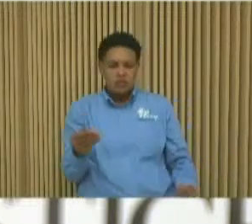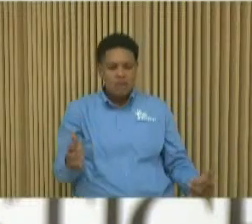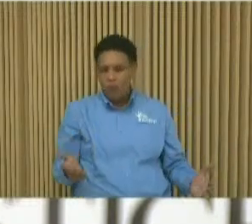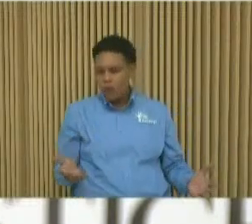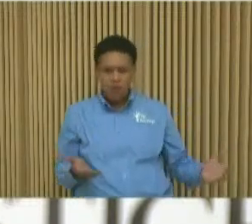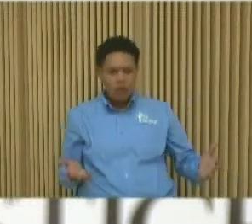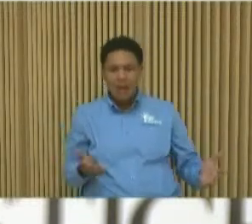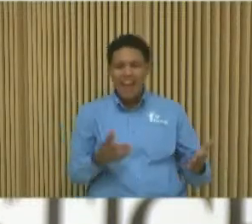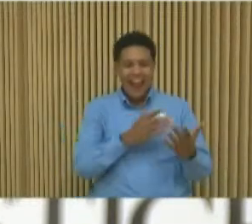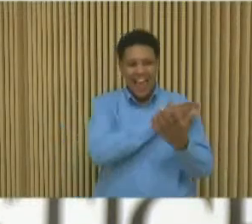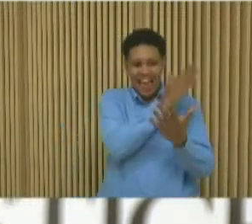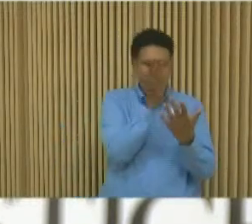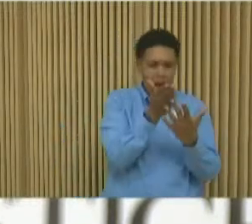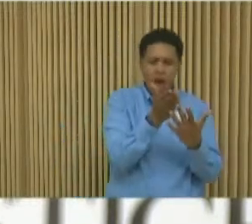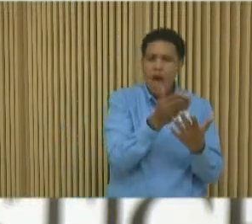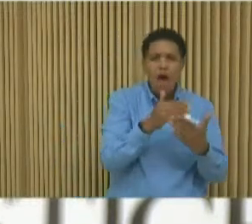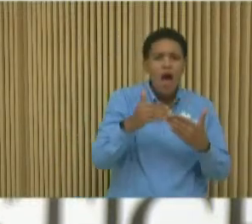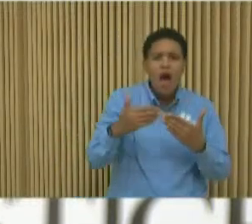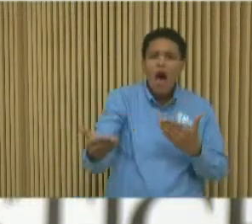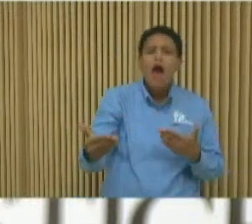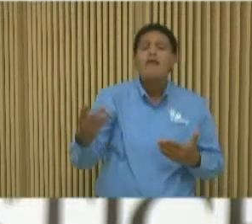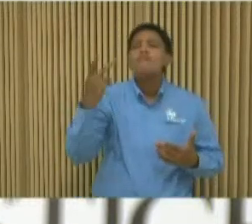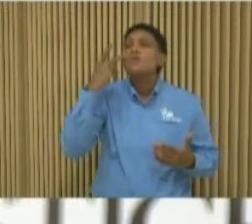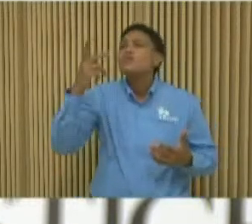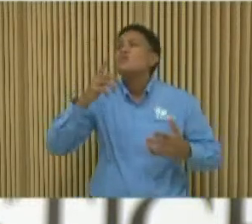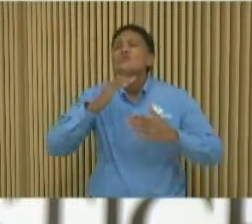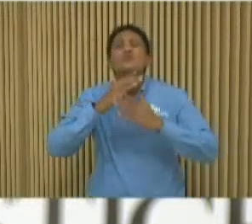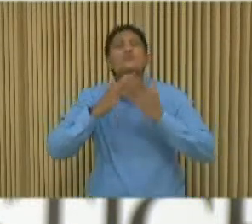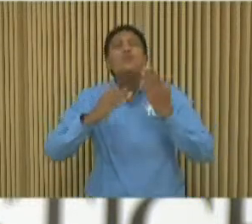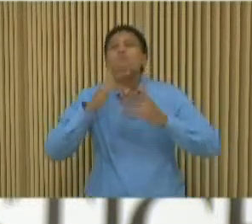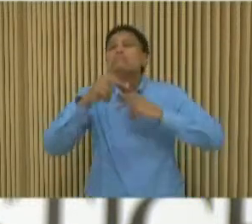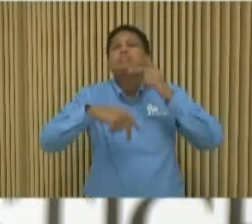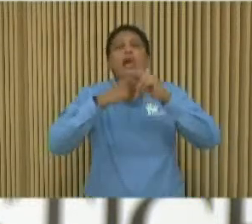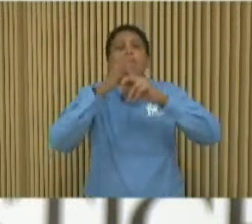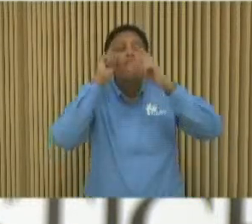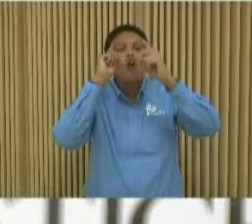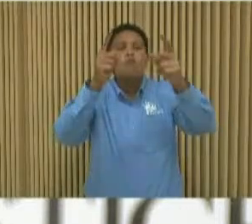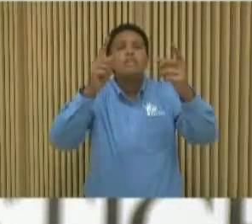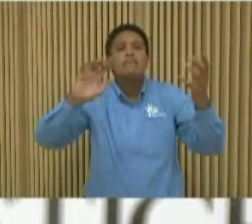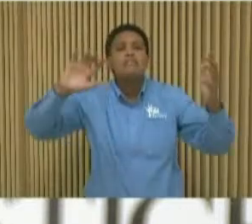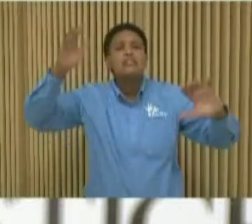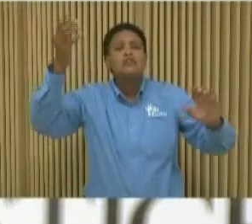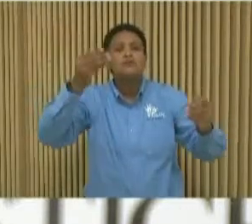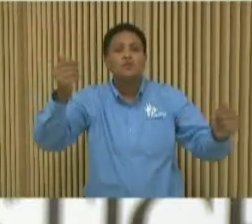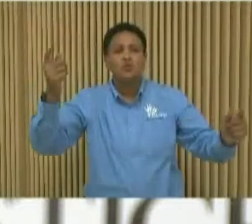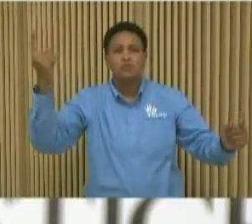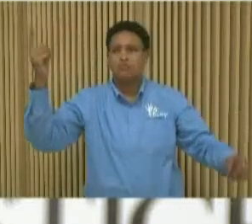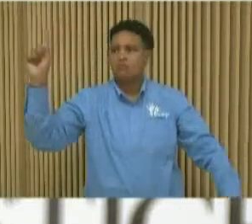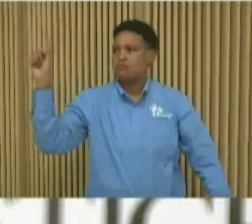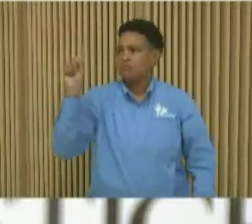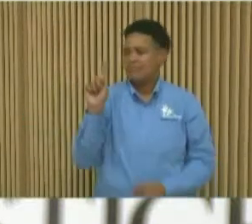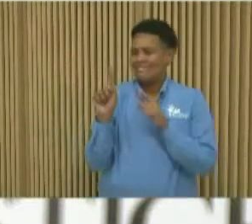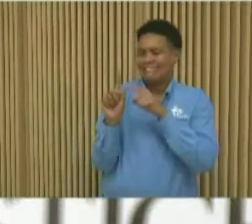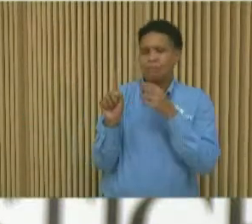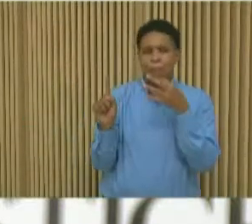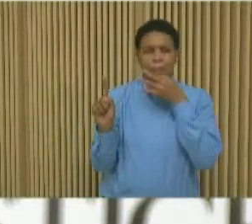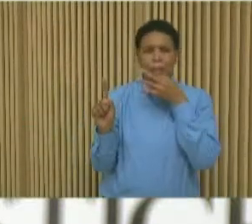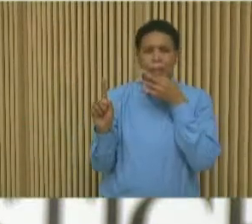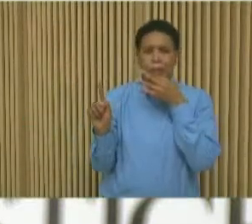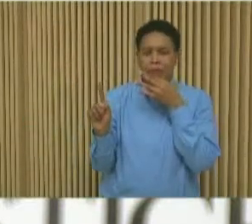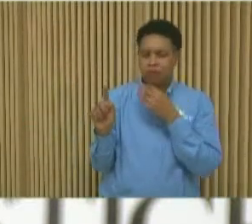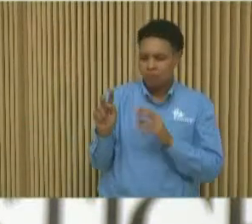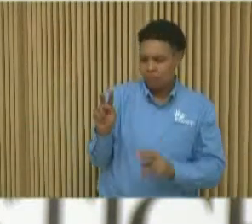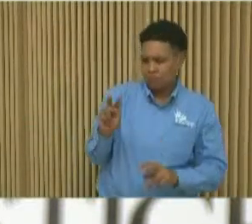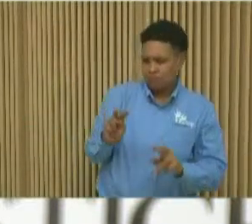form of objective dispute resolution by getting someone who is an expert in the area perhaps to